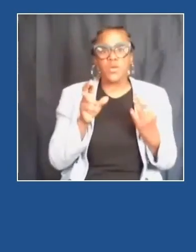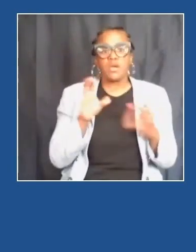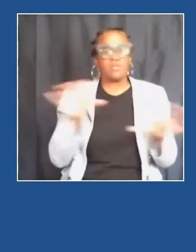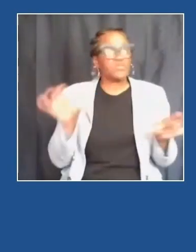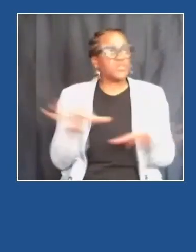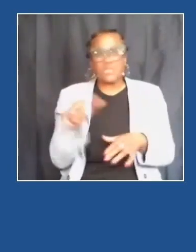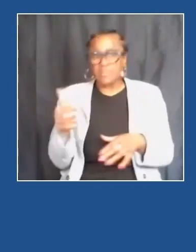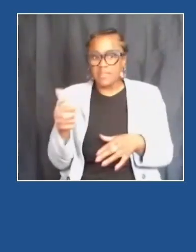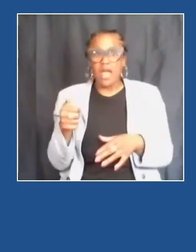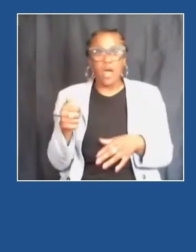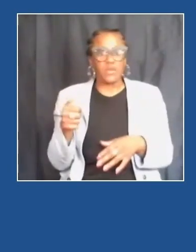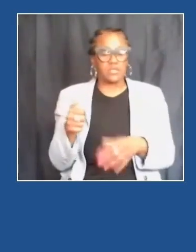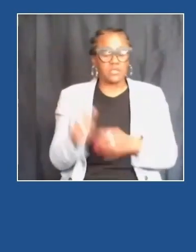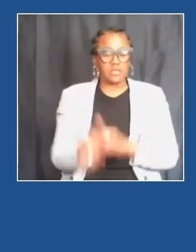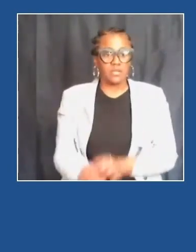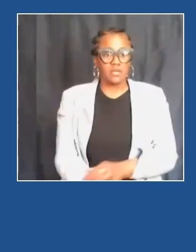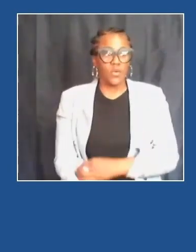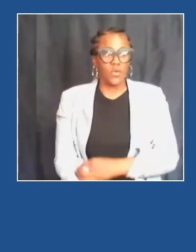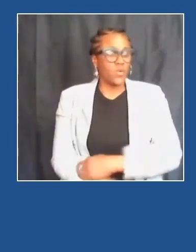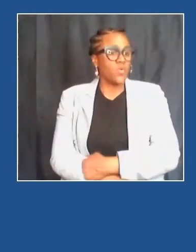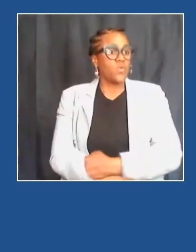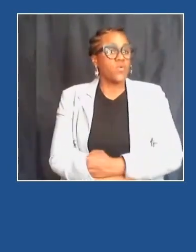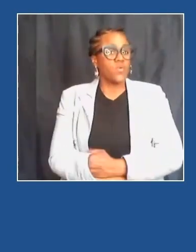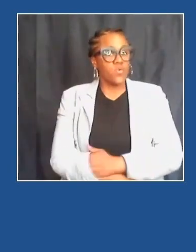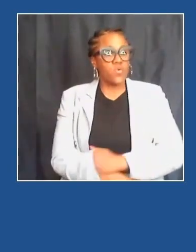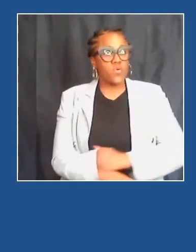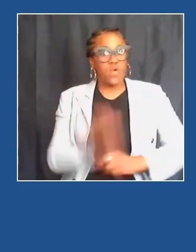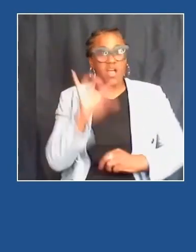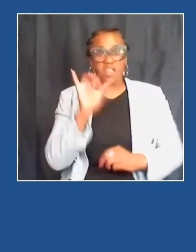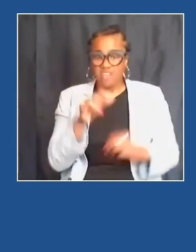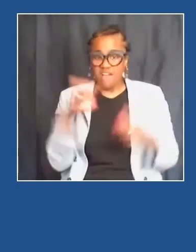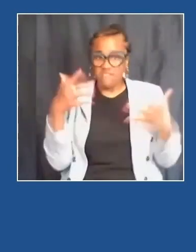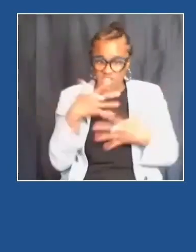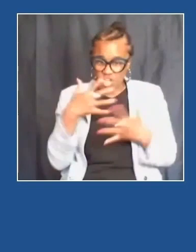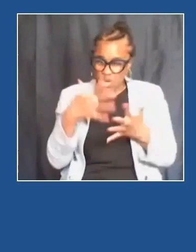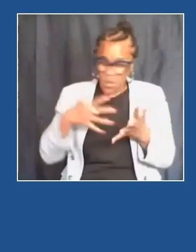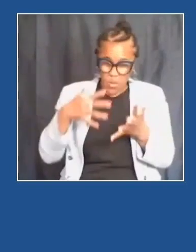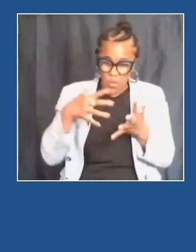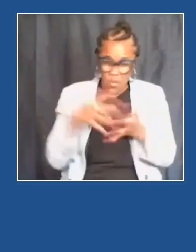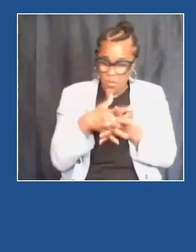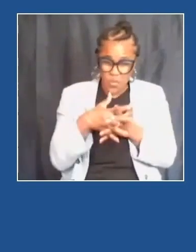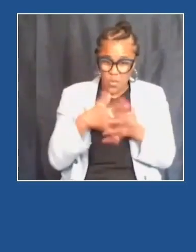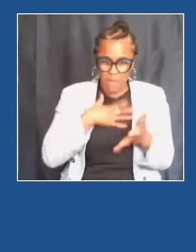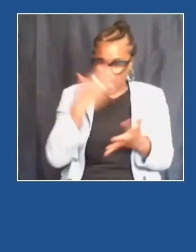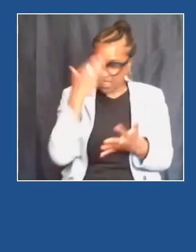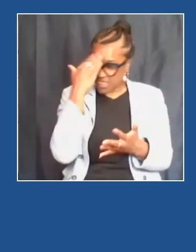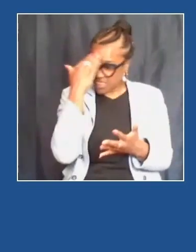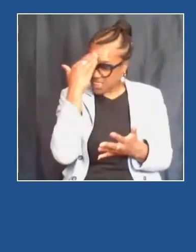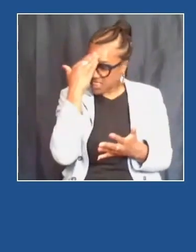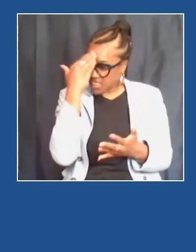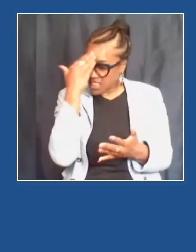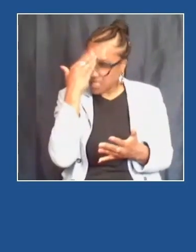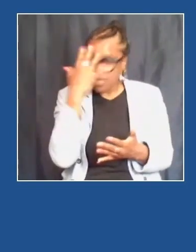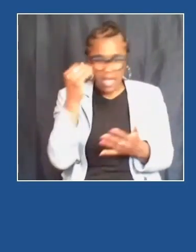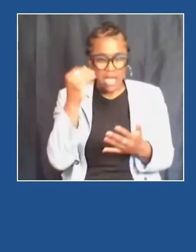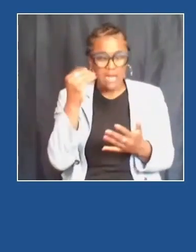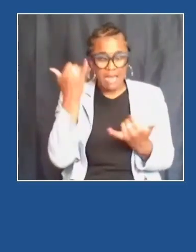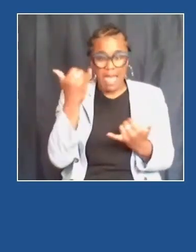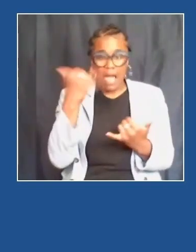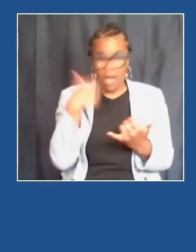something else. That fear is permeating my awareness and resulting in